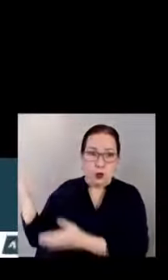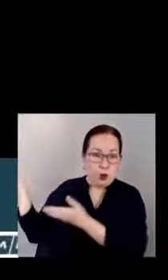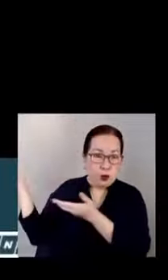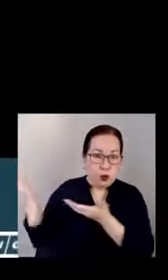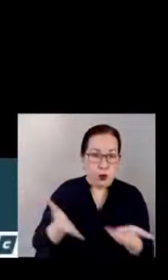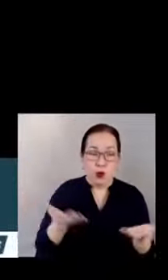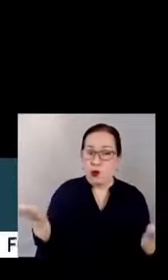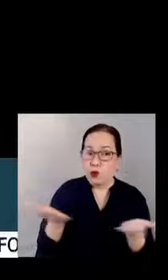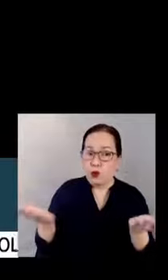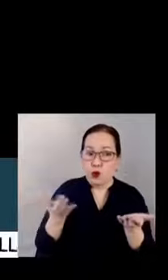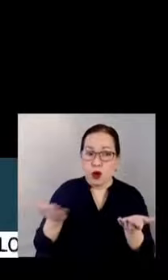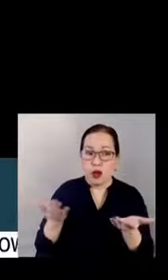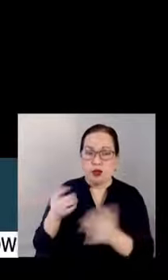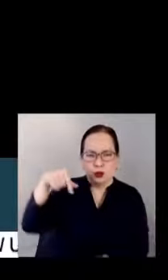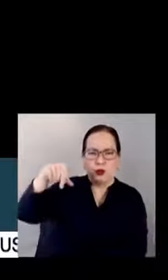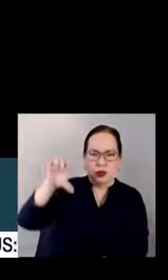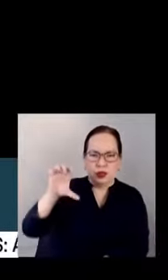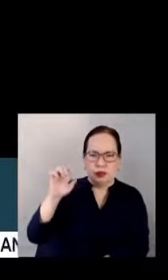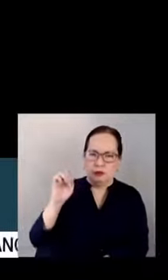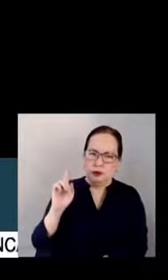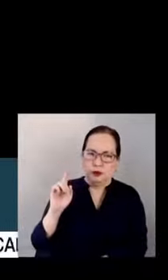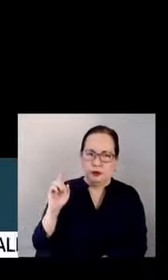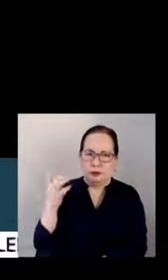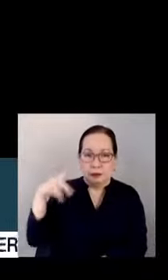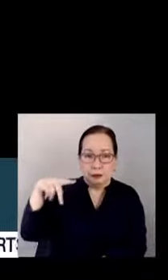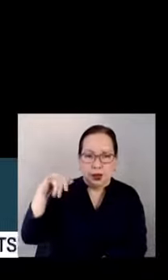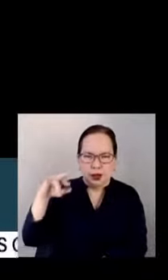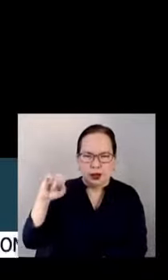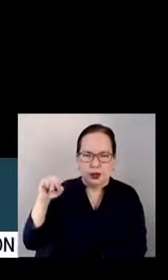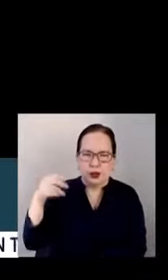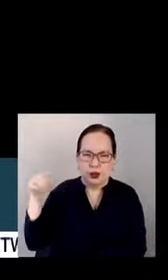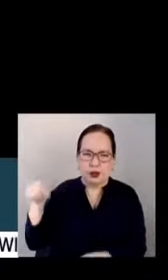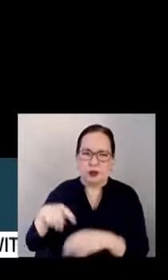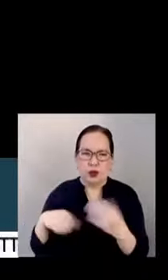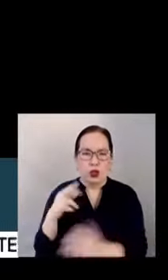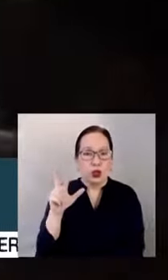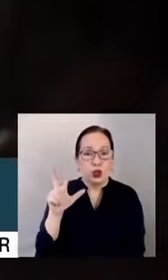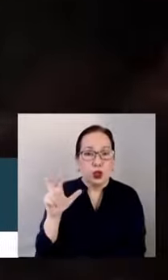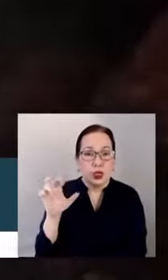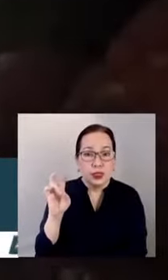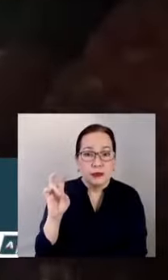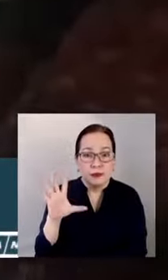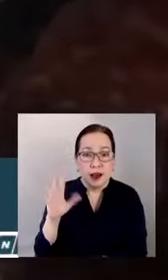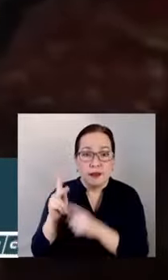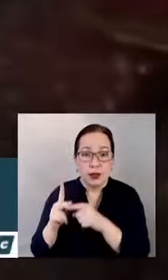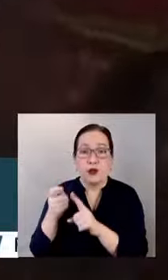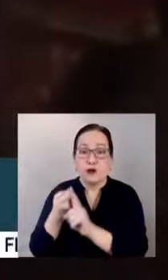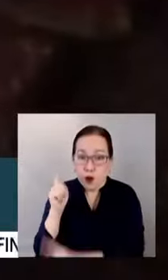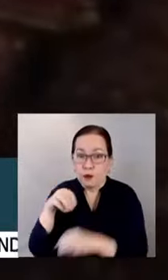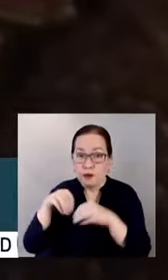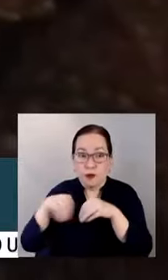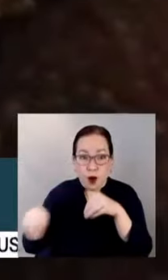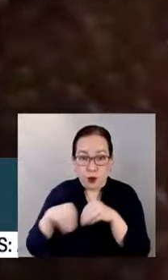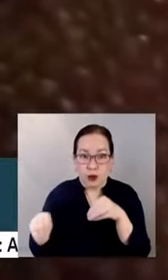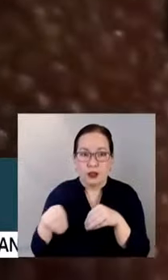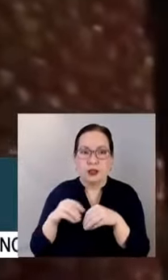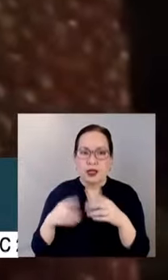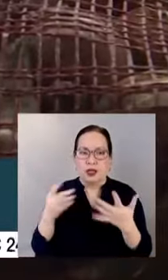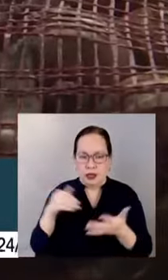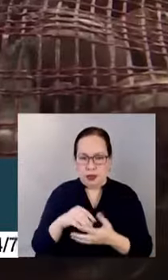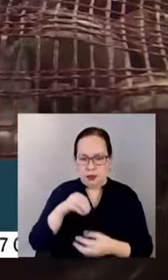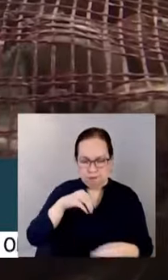Mary Parish in Quezon City. Bought by Rise Up at 375 pesos per kilogram from farmers, the onions were then repacked